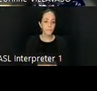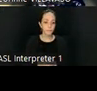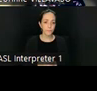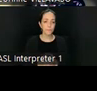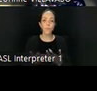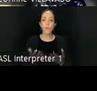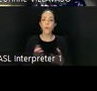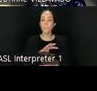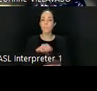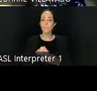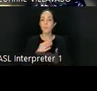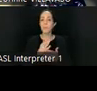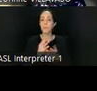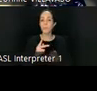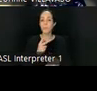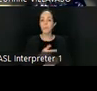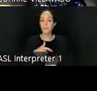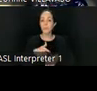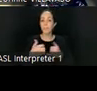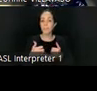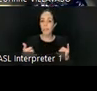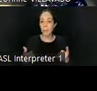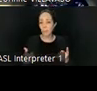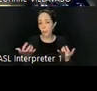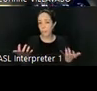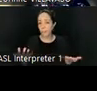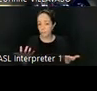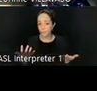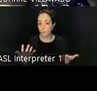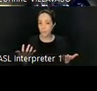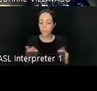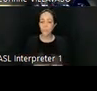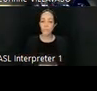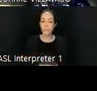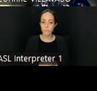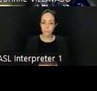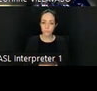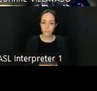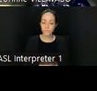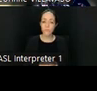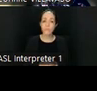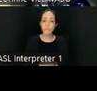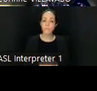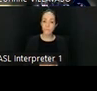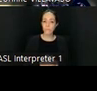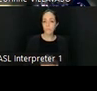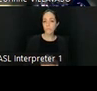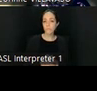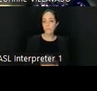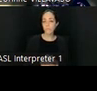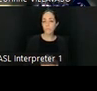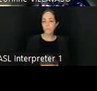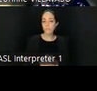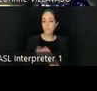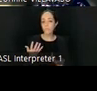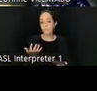include some kind of timeline on this, or consider including some kind of timeline on this, so people aren't just kind of left hanging once